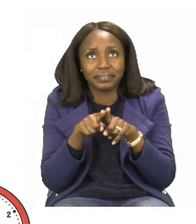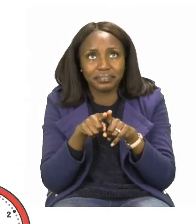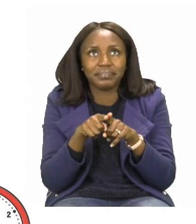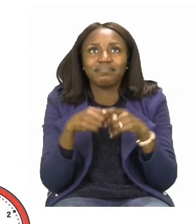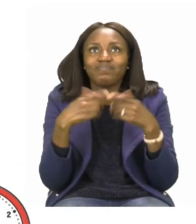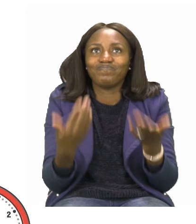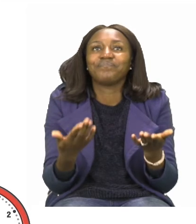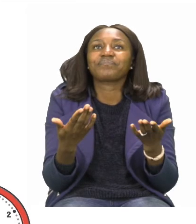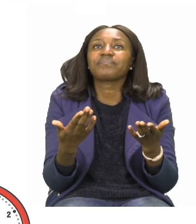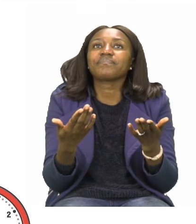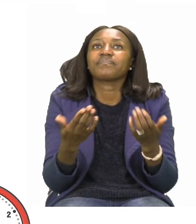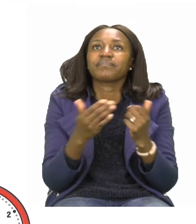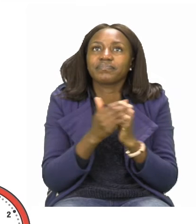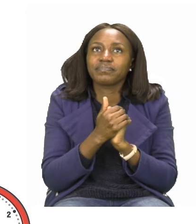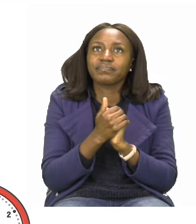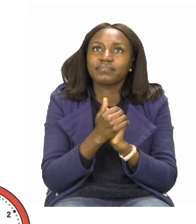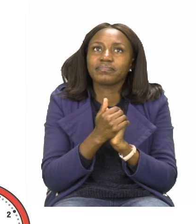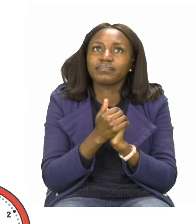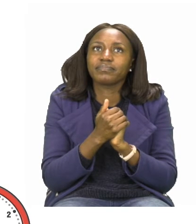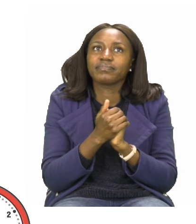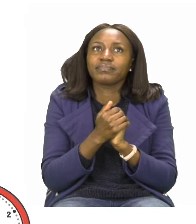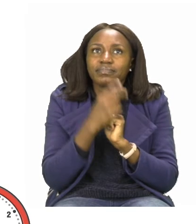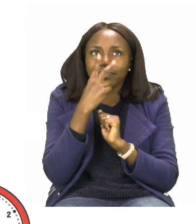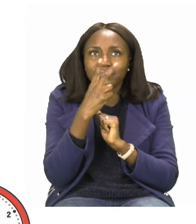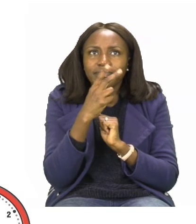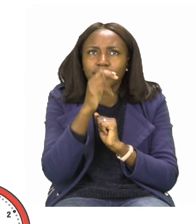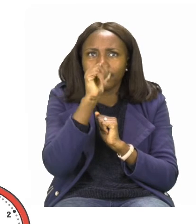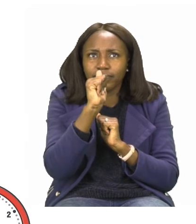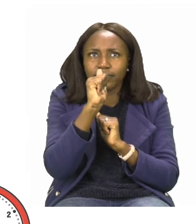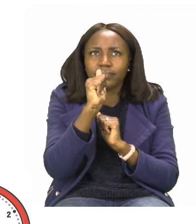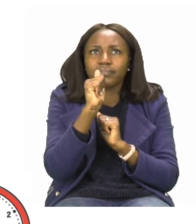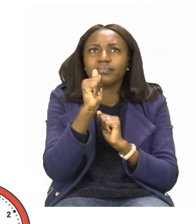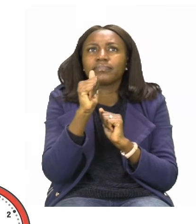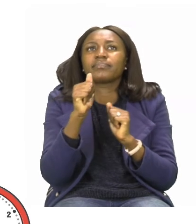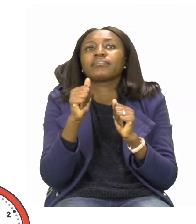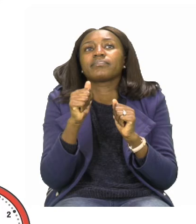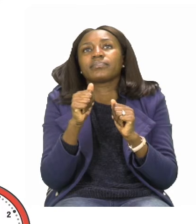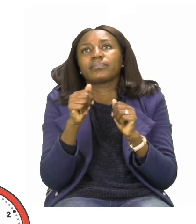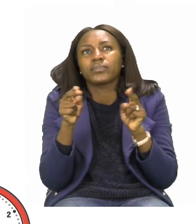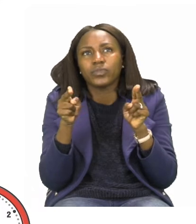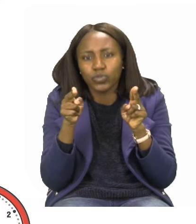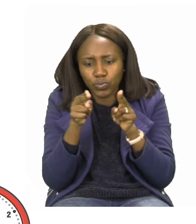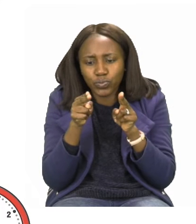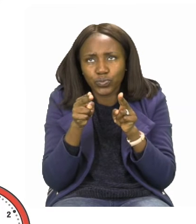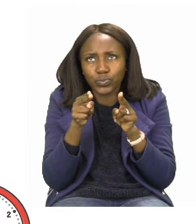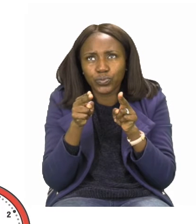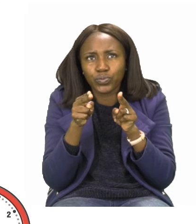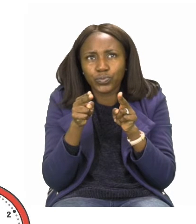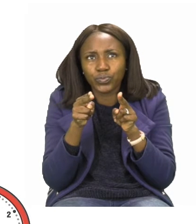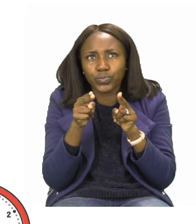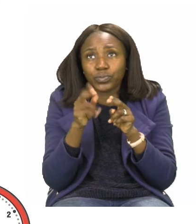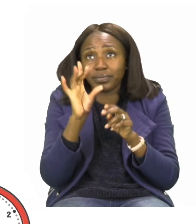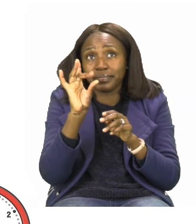exercise. For A, you can see that the shorthand is on